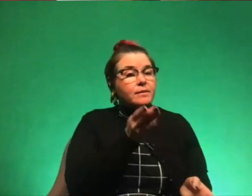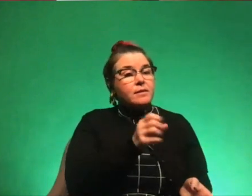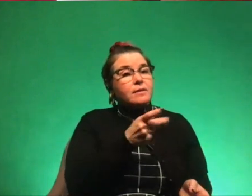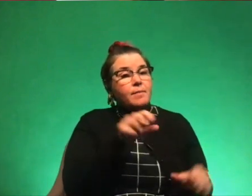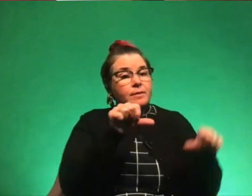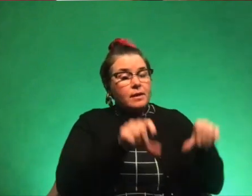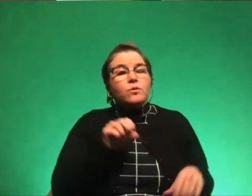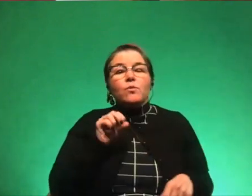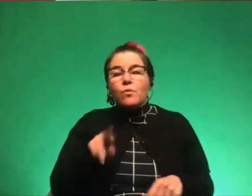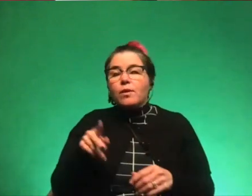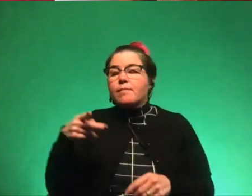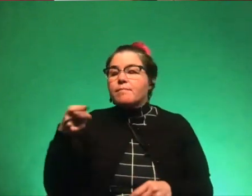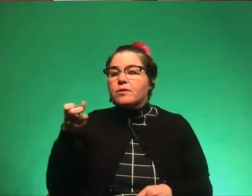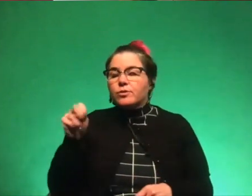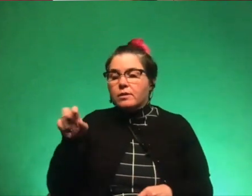paypal.me/skypeascientist or